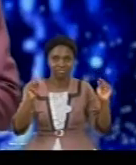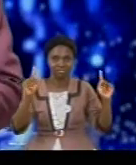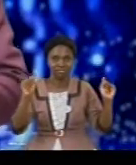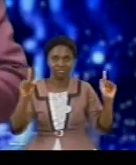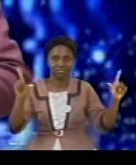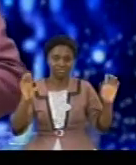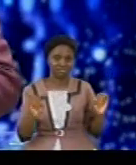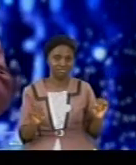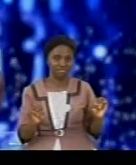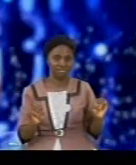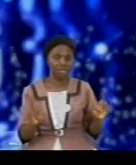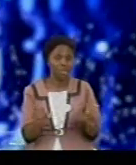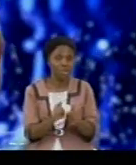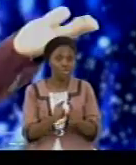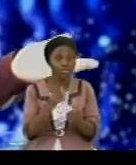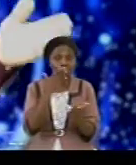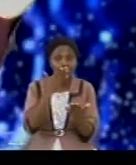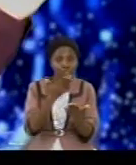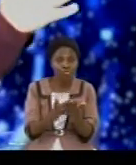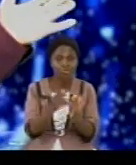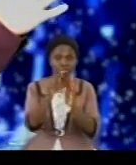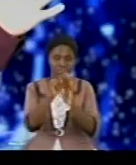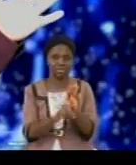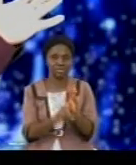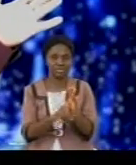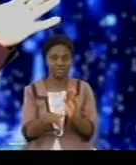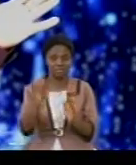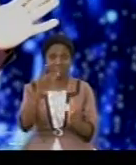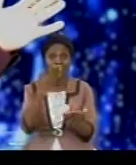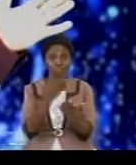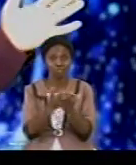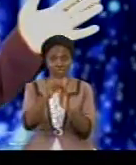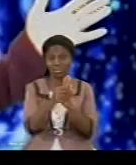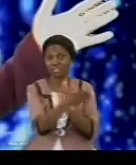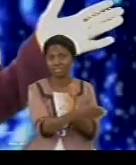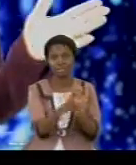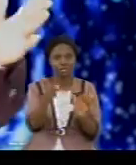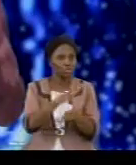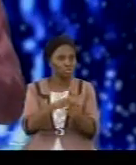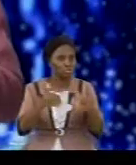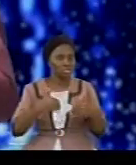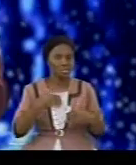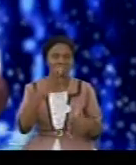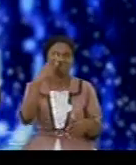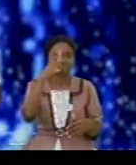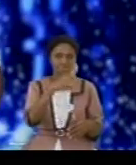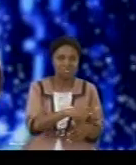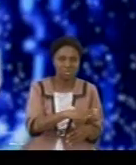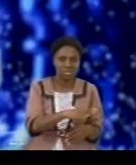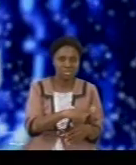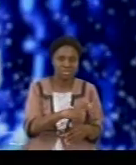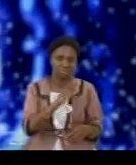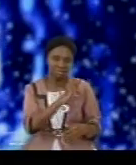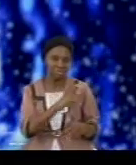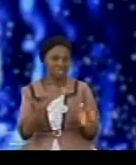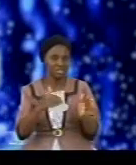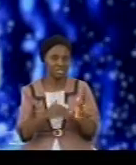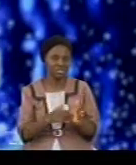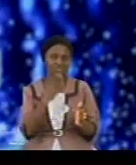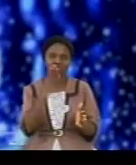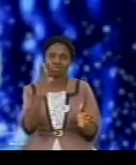good. Because we see goodness there. You are good. No more wicked acts. No more misbehavior. You are good to